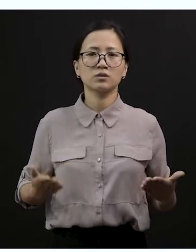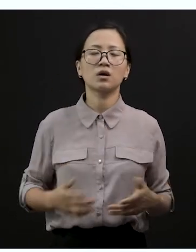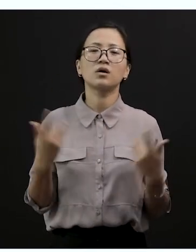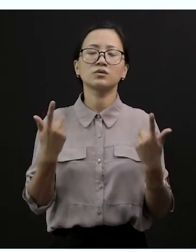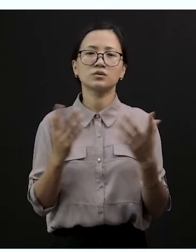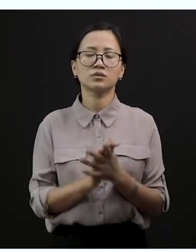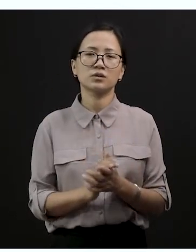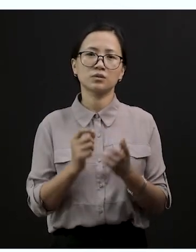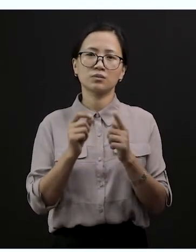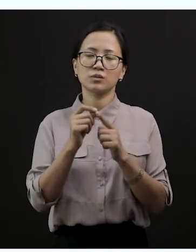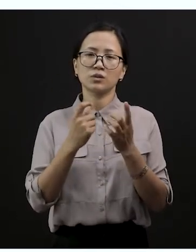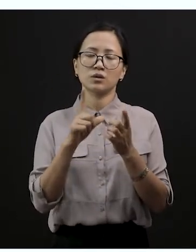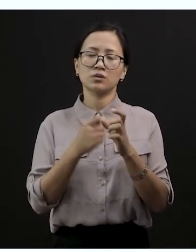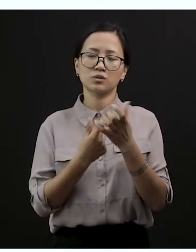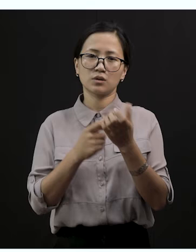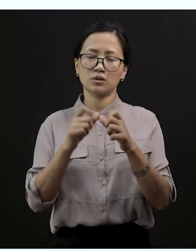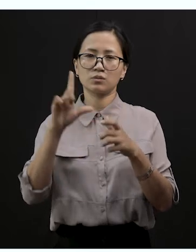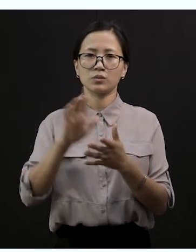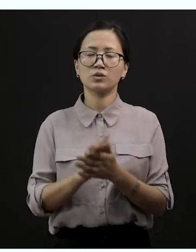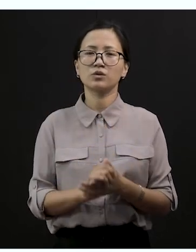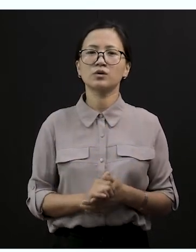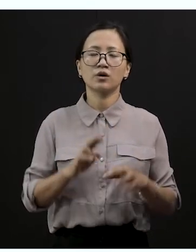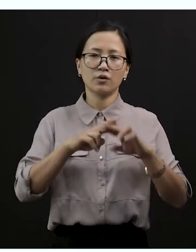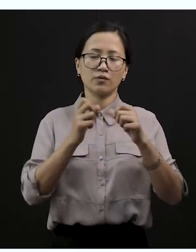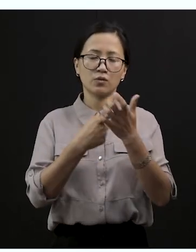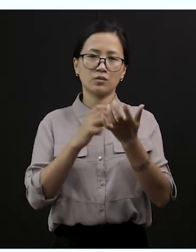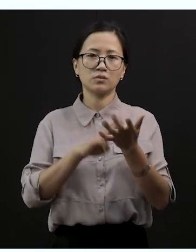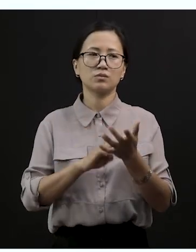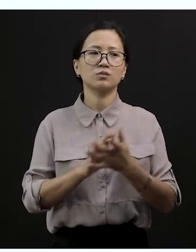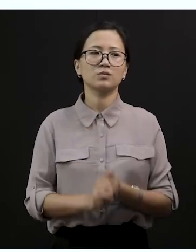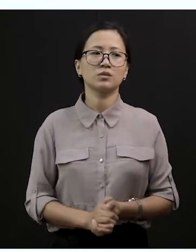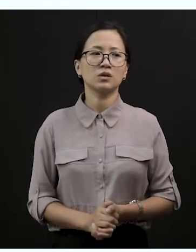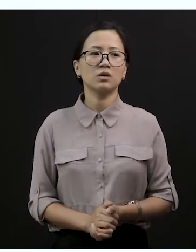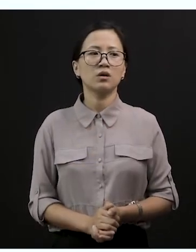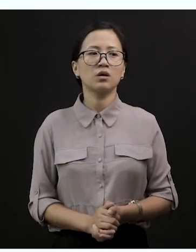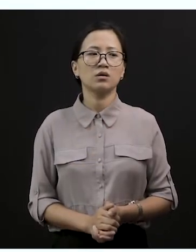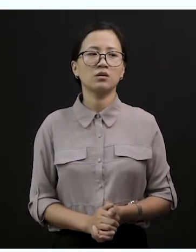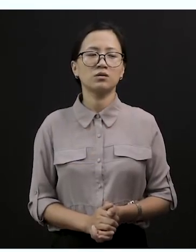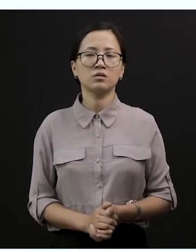make plural forms? Okay, in order to make plural forms, in order to make